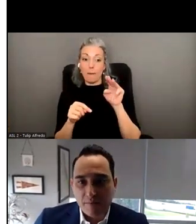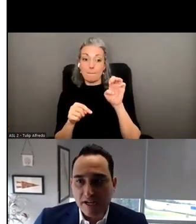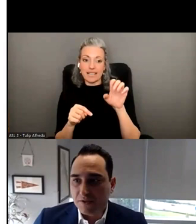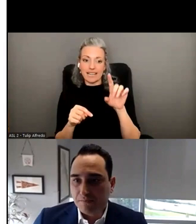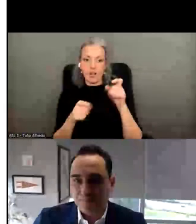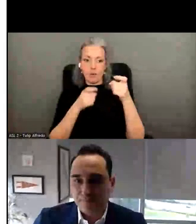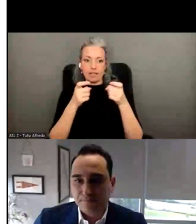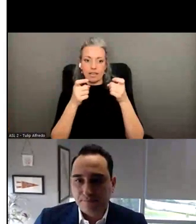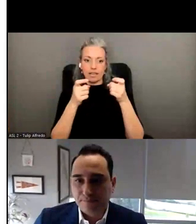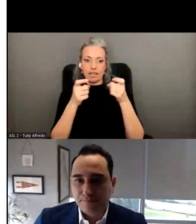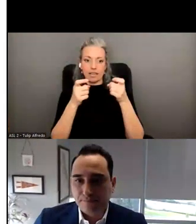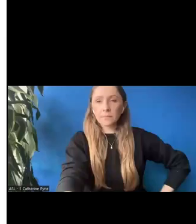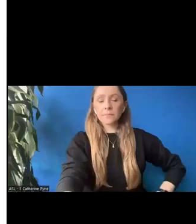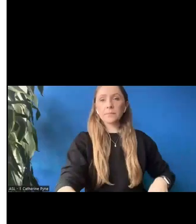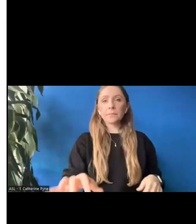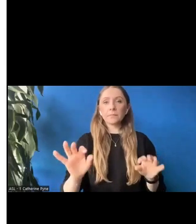managed care plans.